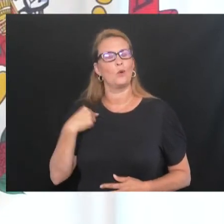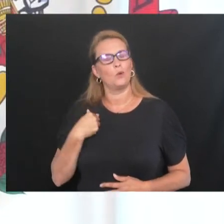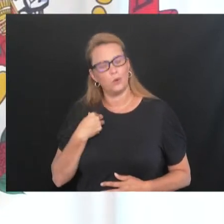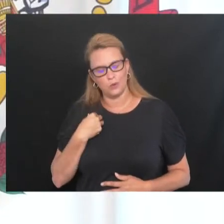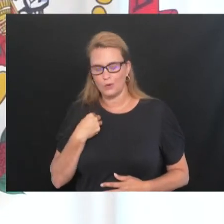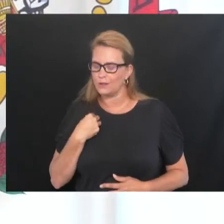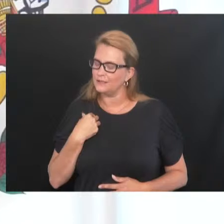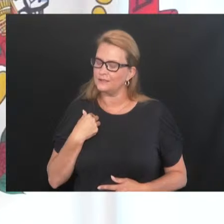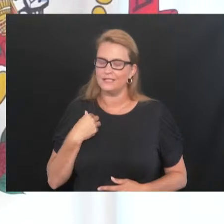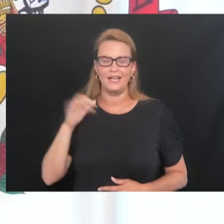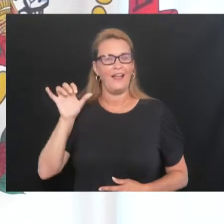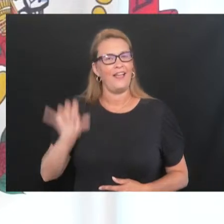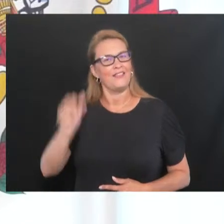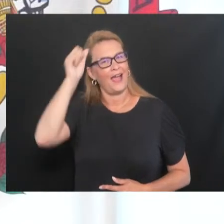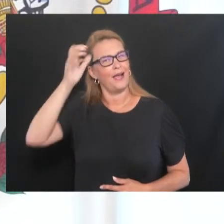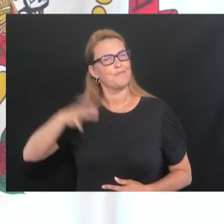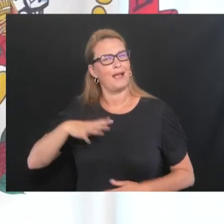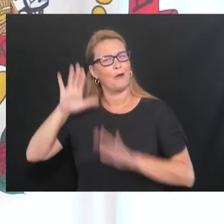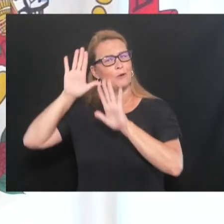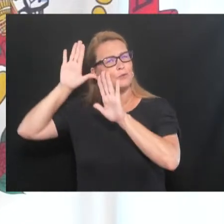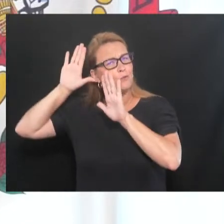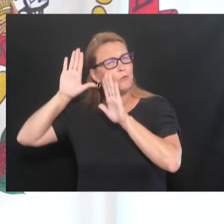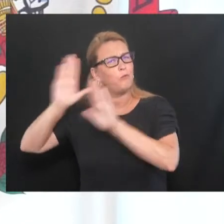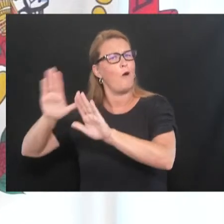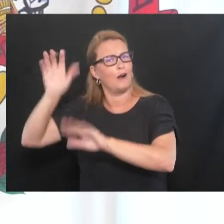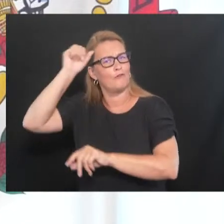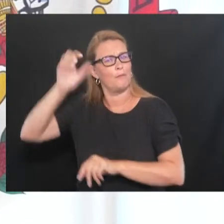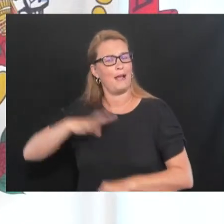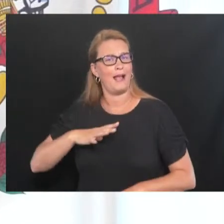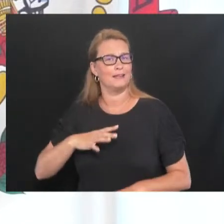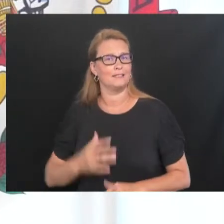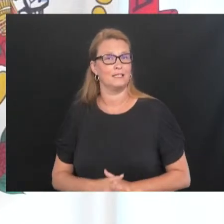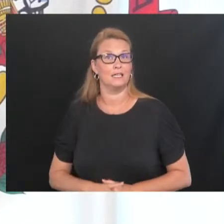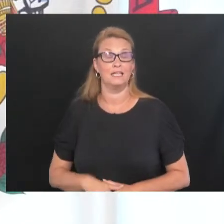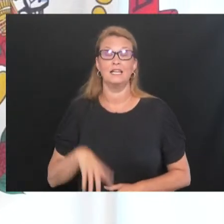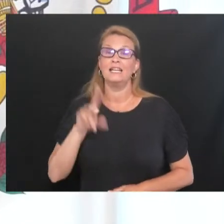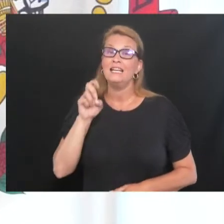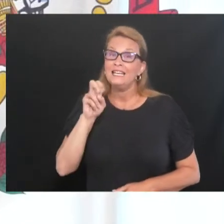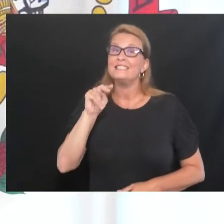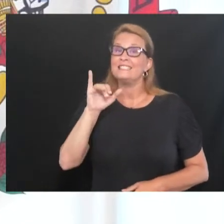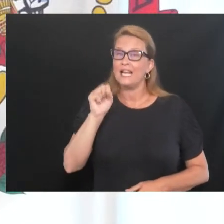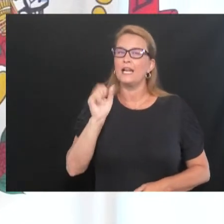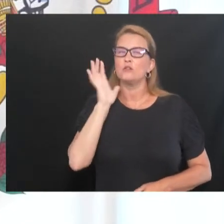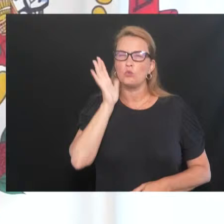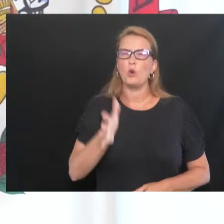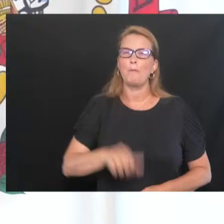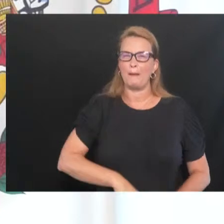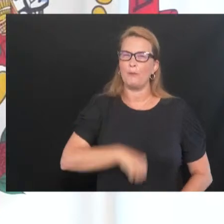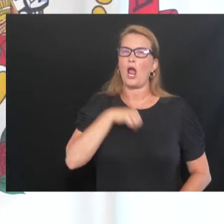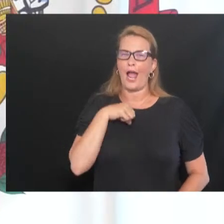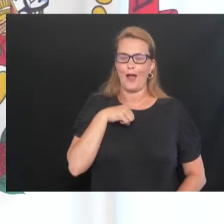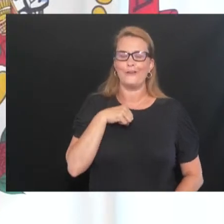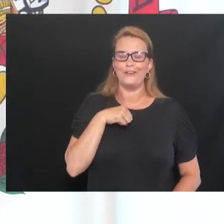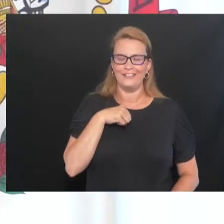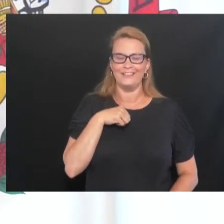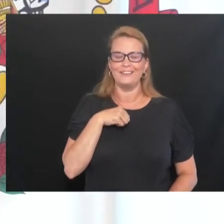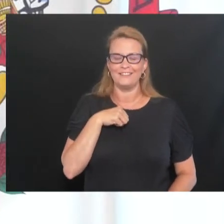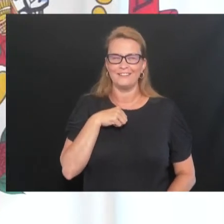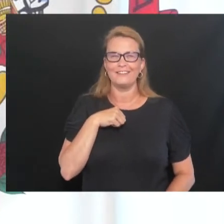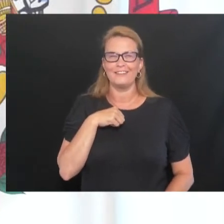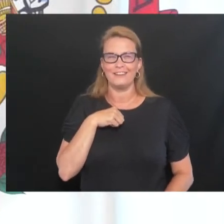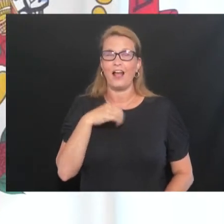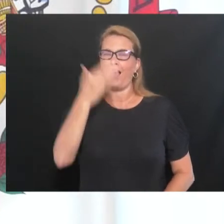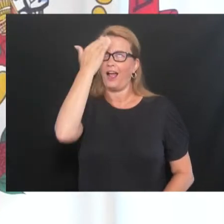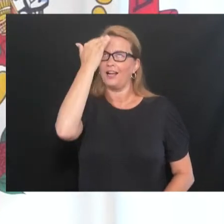what a great man and what a great job he did. And Dennis would be really proud, really, really proud, I'm